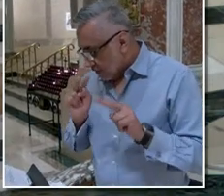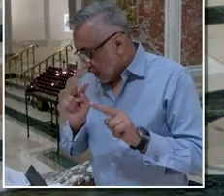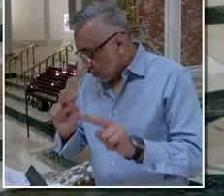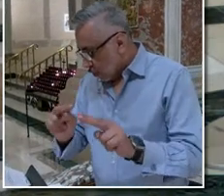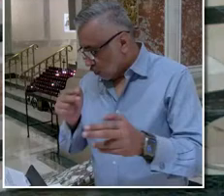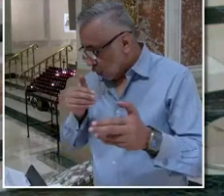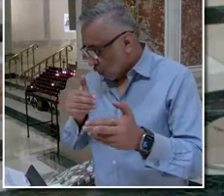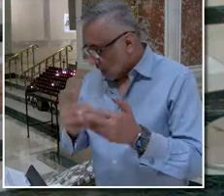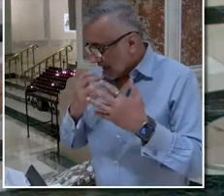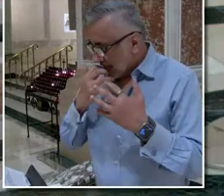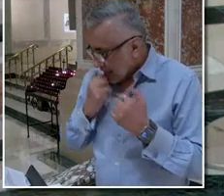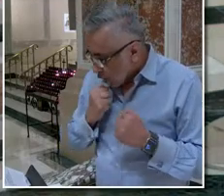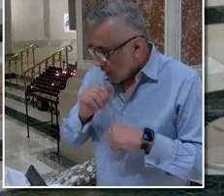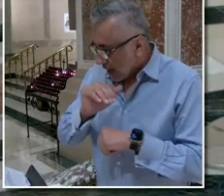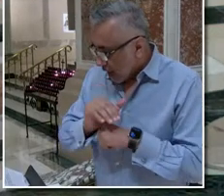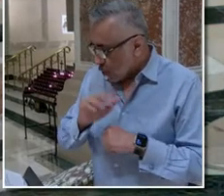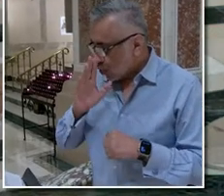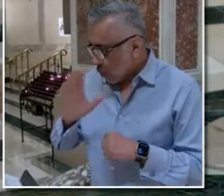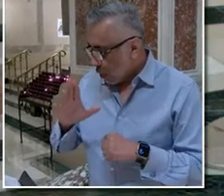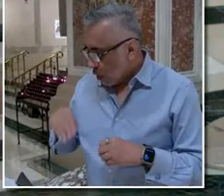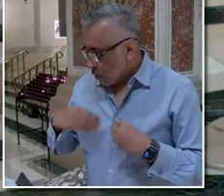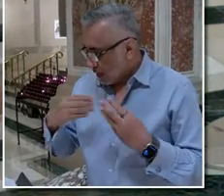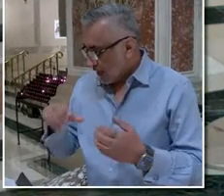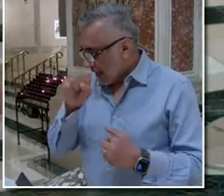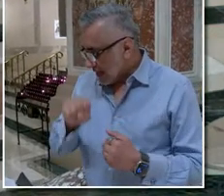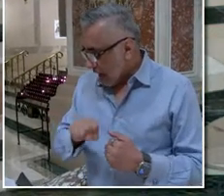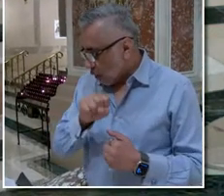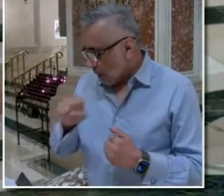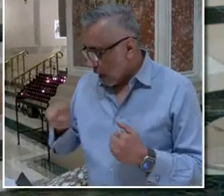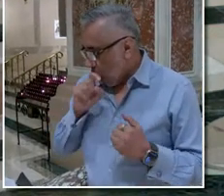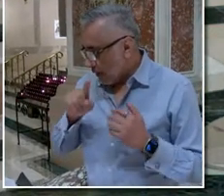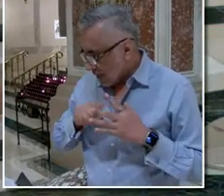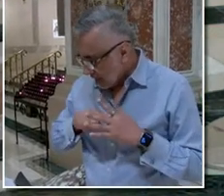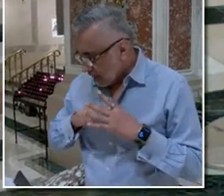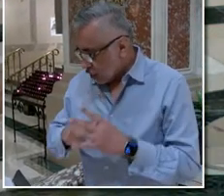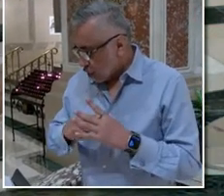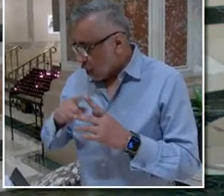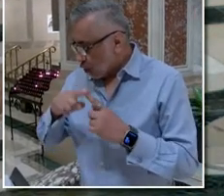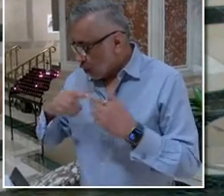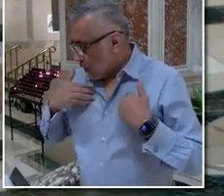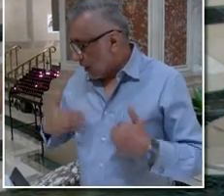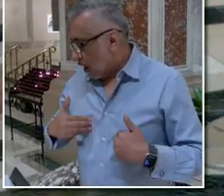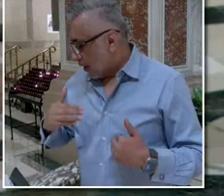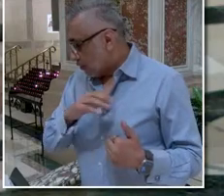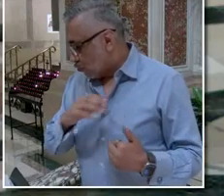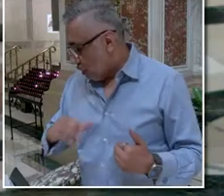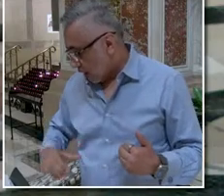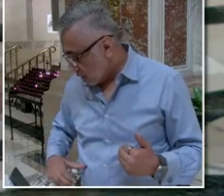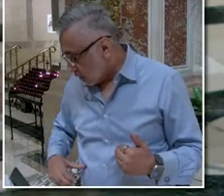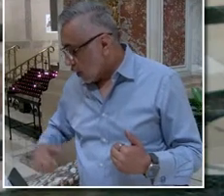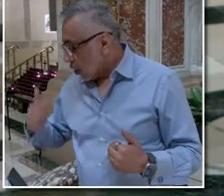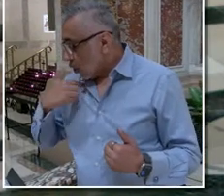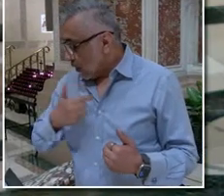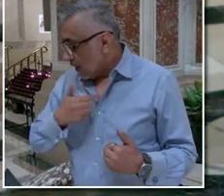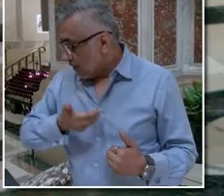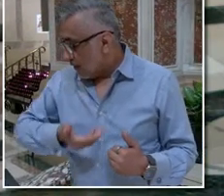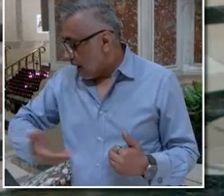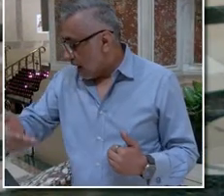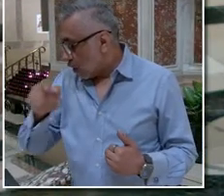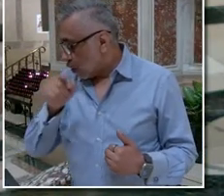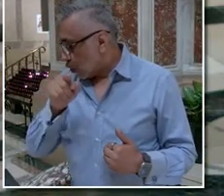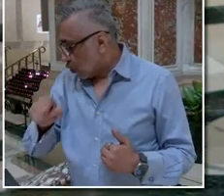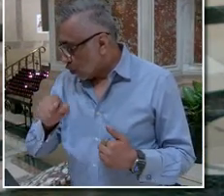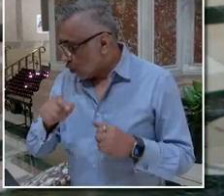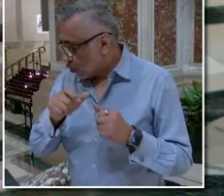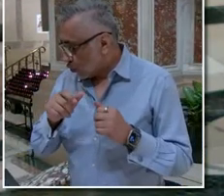in which you will receive the sacraments of initiation into the body of Christ, we invite you